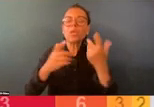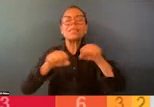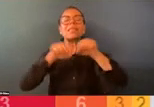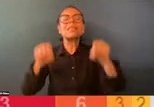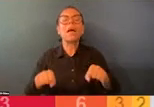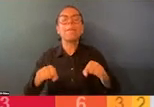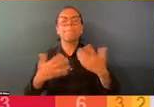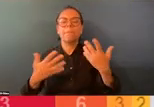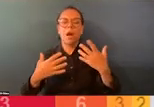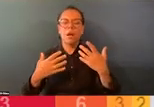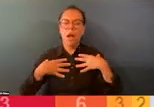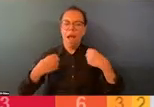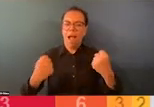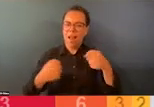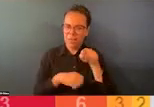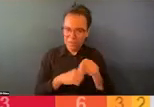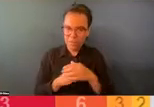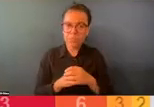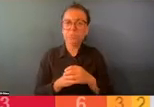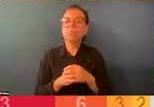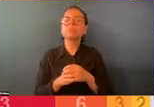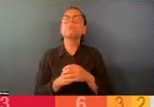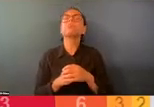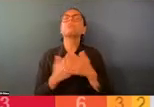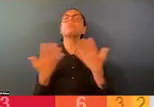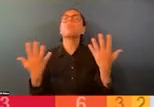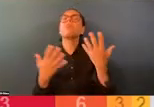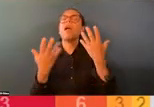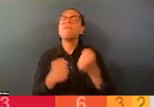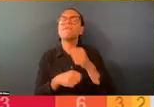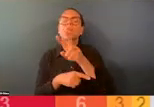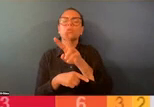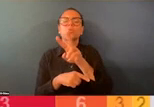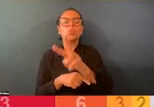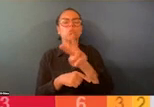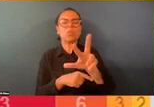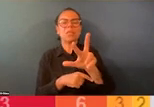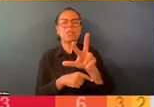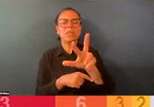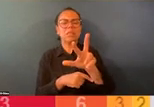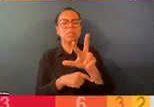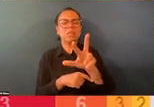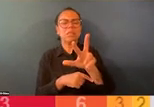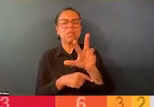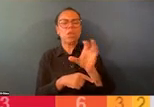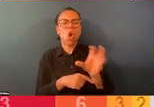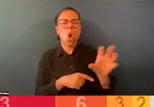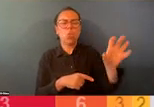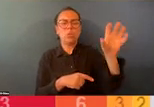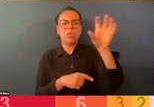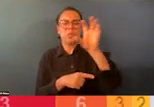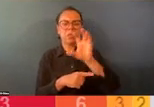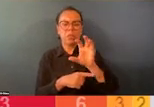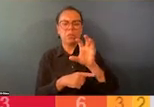completed an assessment of 23 medical facilities that used